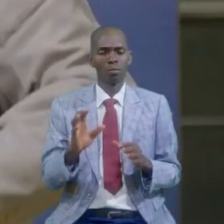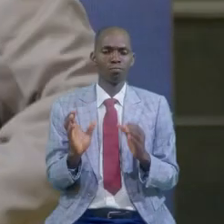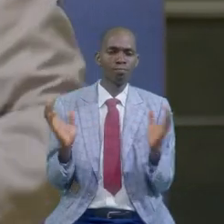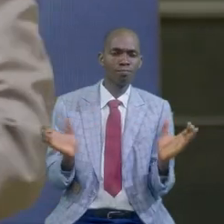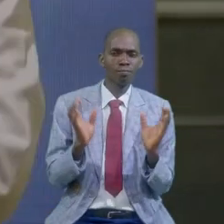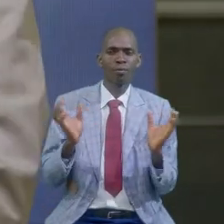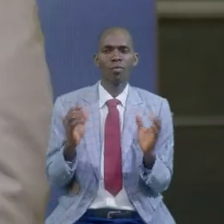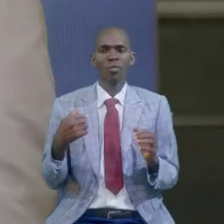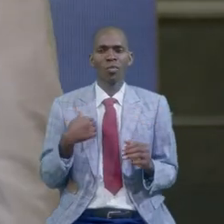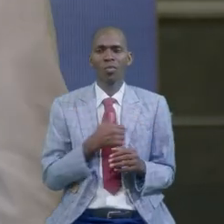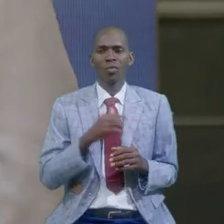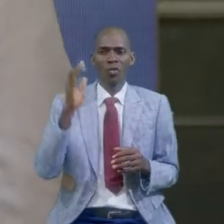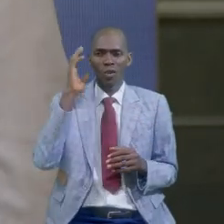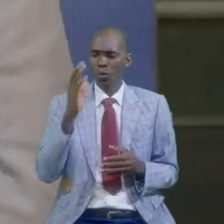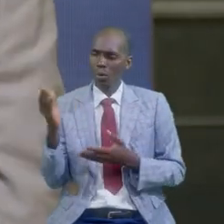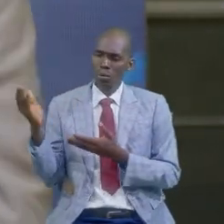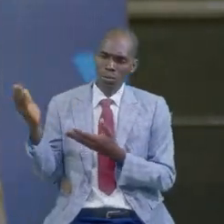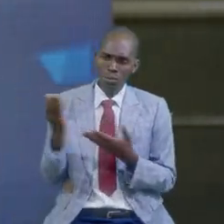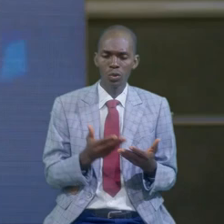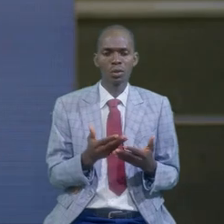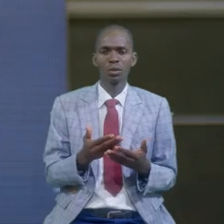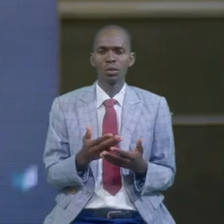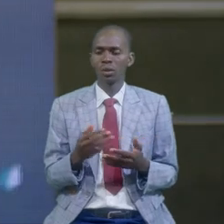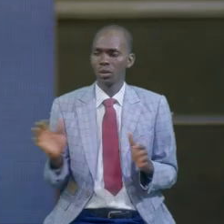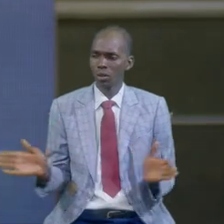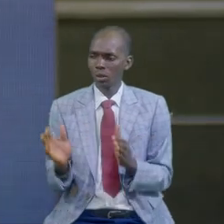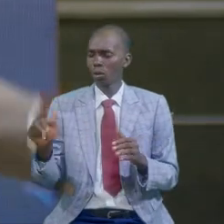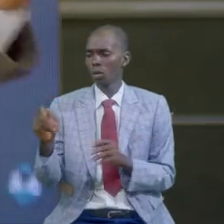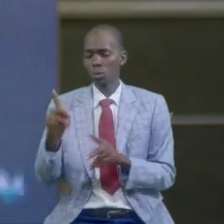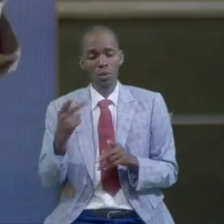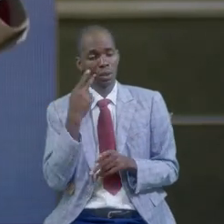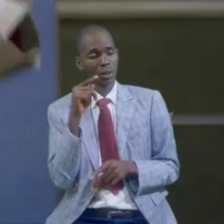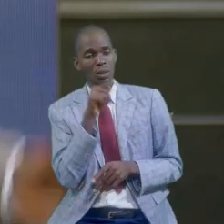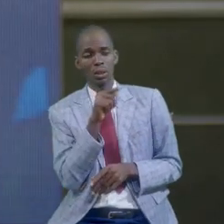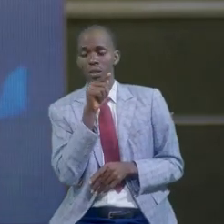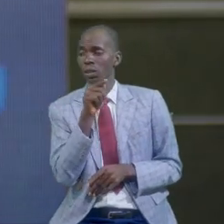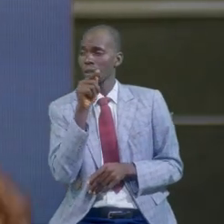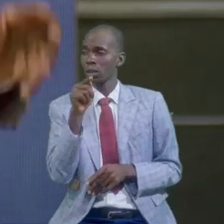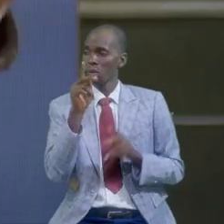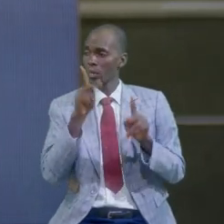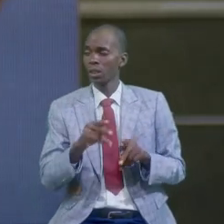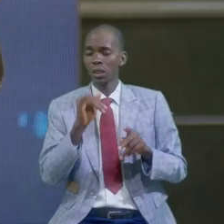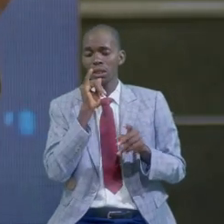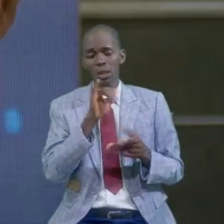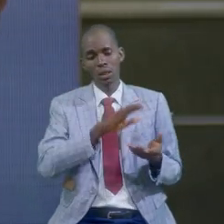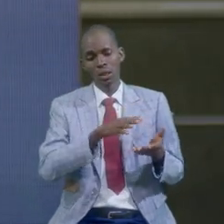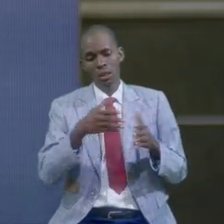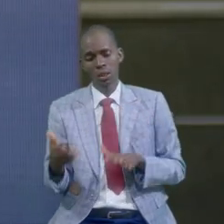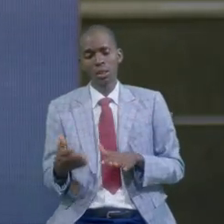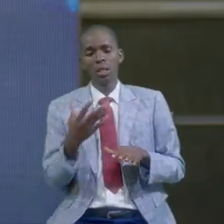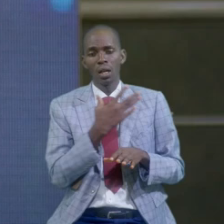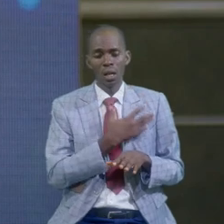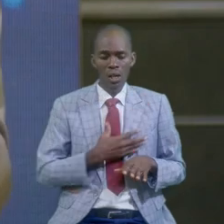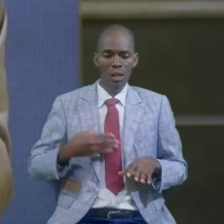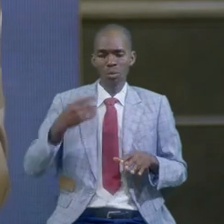challenge the younger people that so and so is gone because he finished a kind of